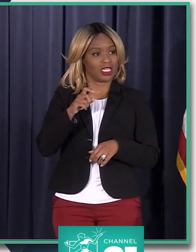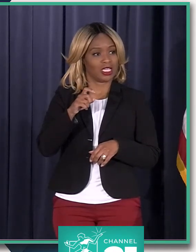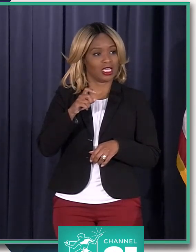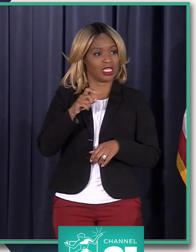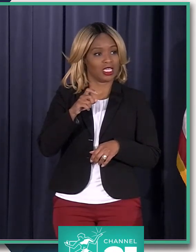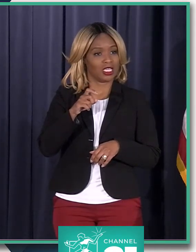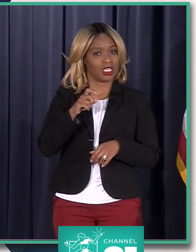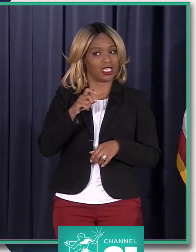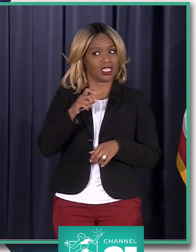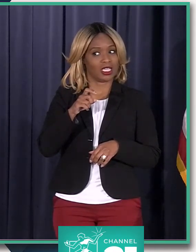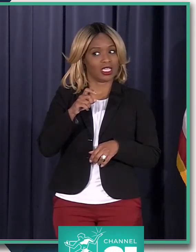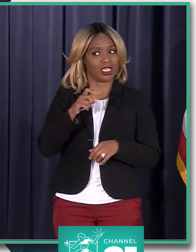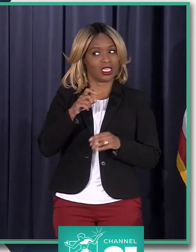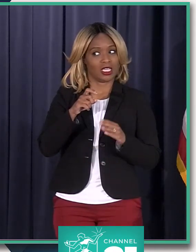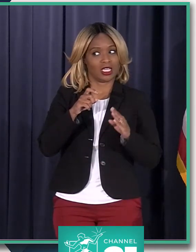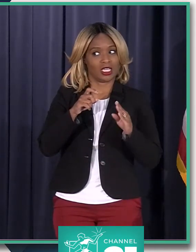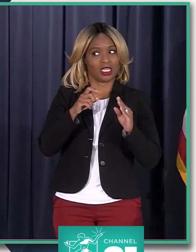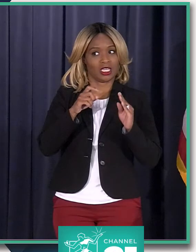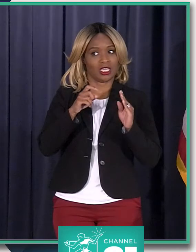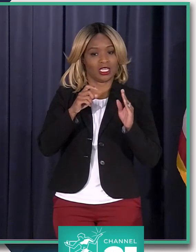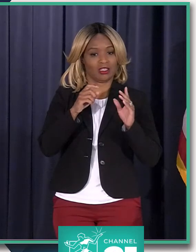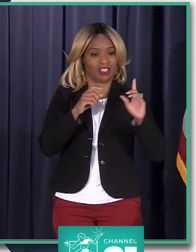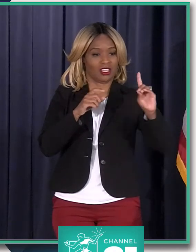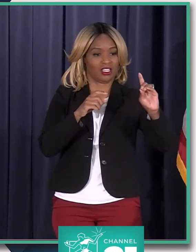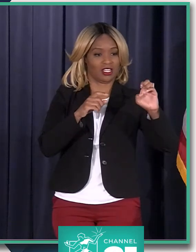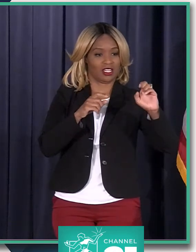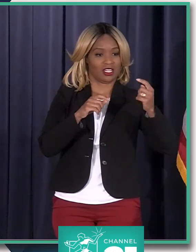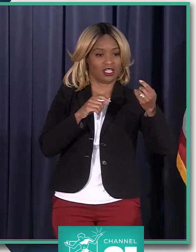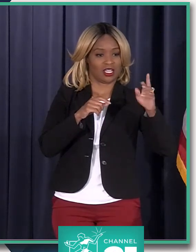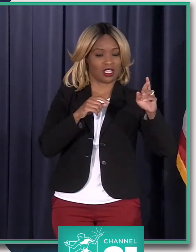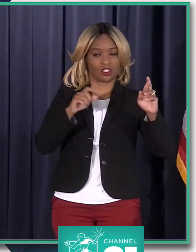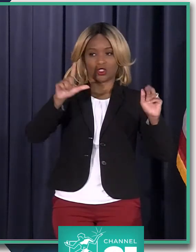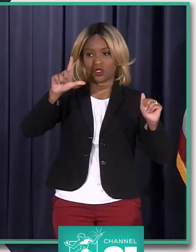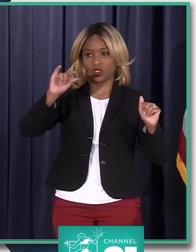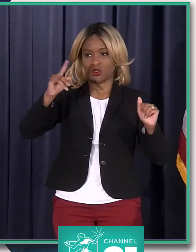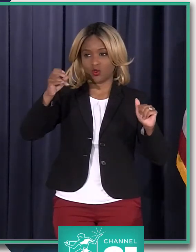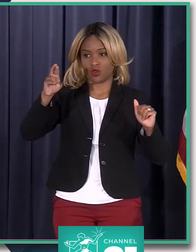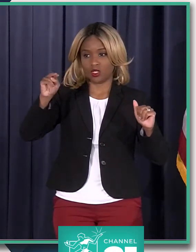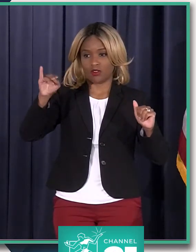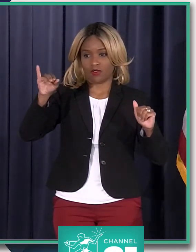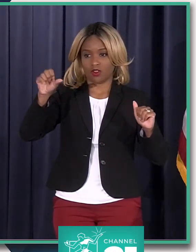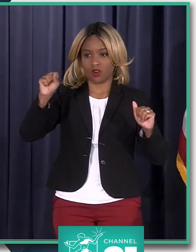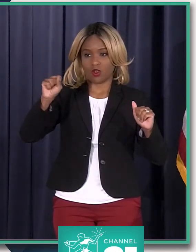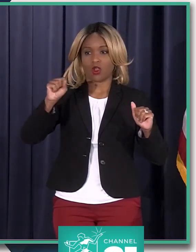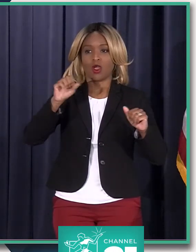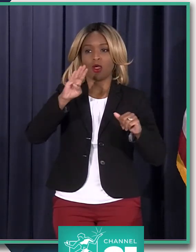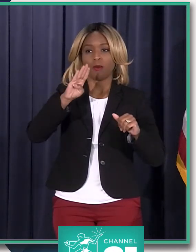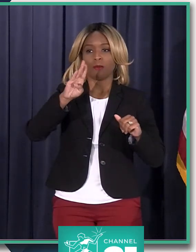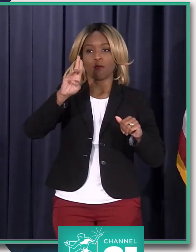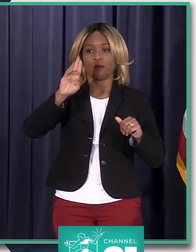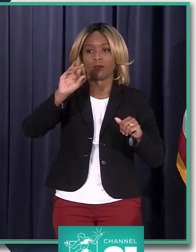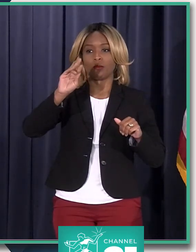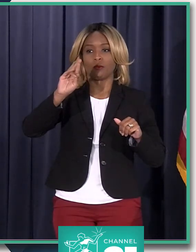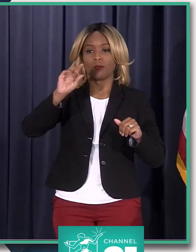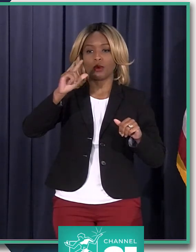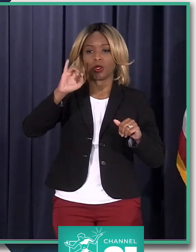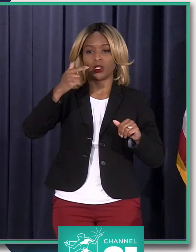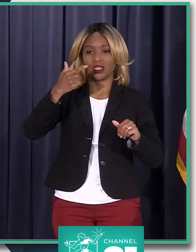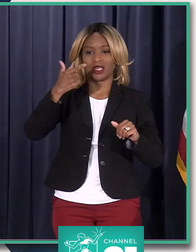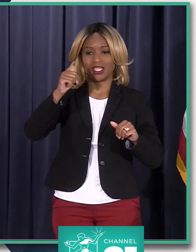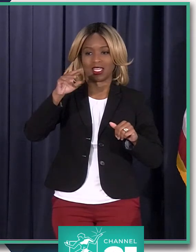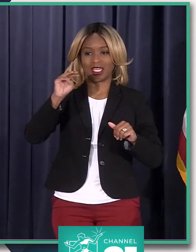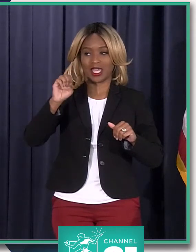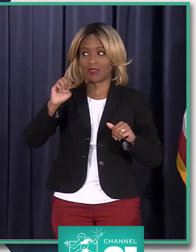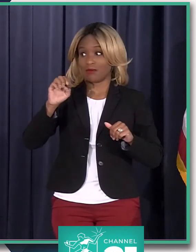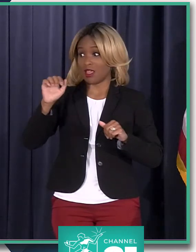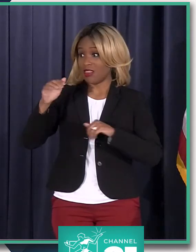paved from Dexter to Livernois. It is terrible. Ron, do you know offhand if Burlingame is on the list? Okay,